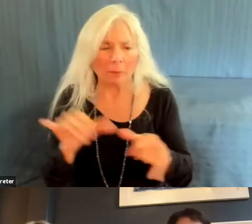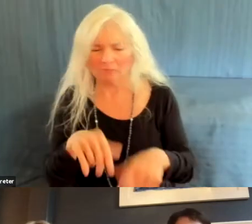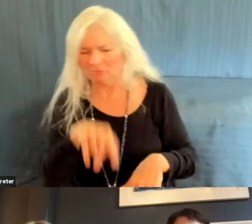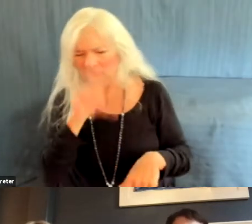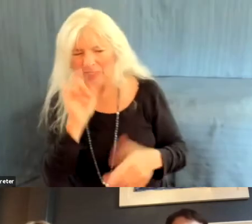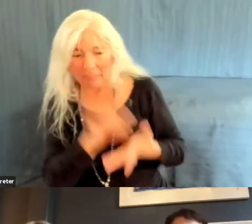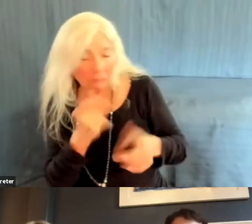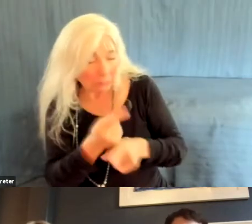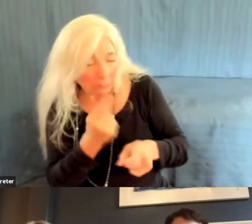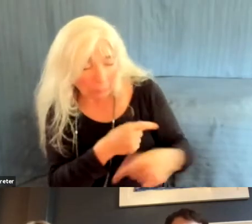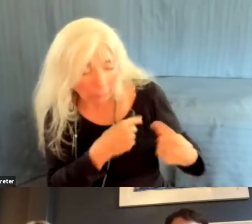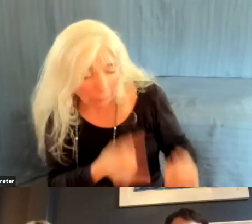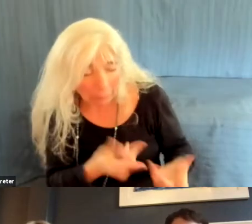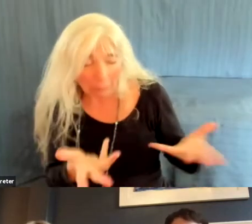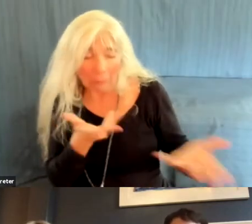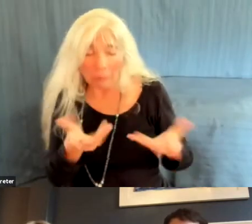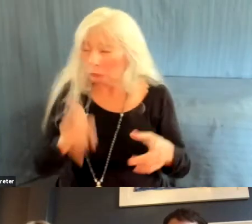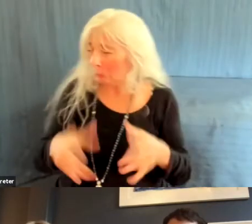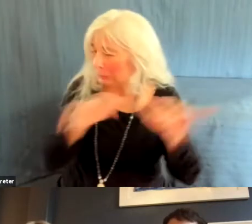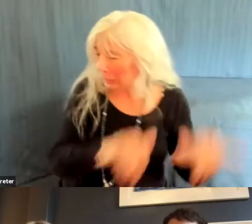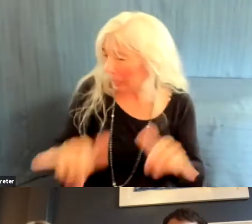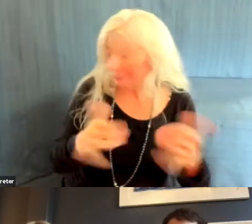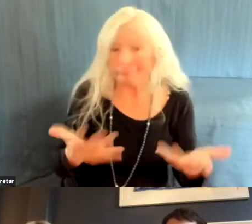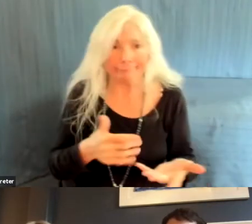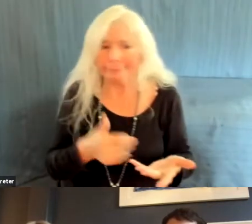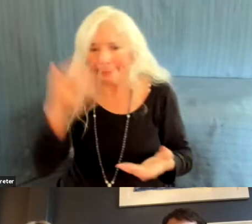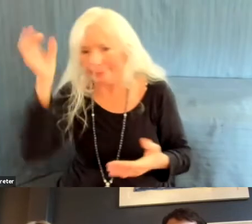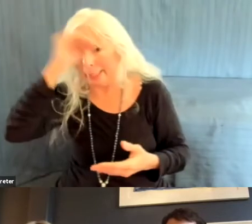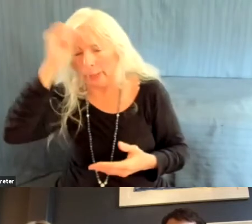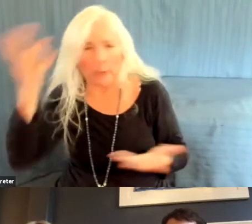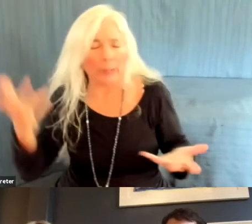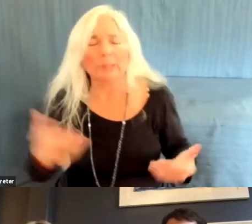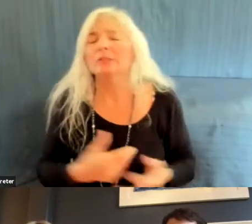typical or not, with no real measuring stick. And